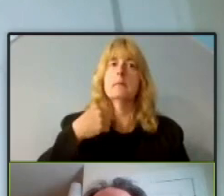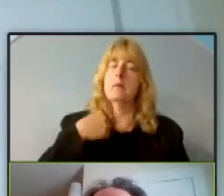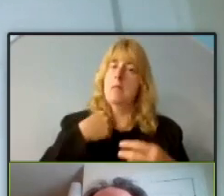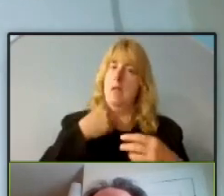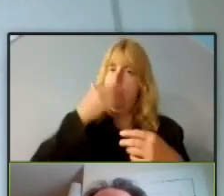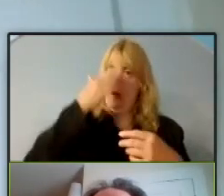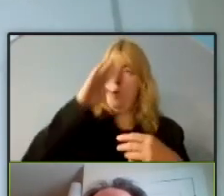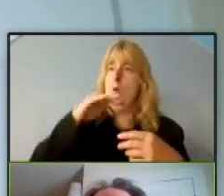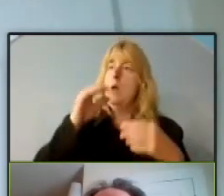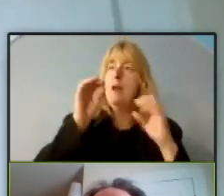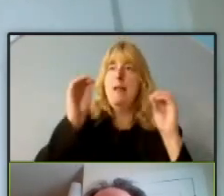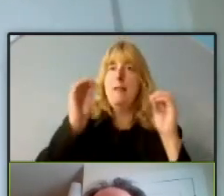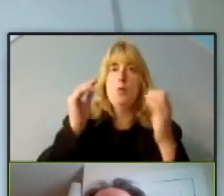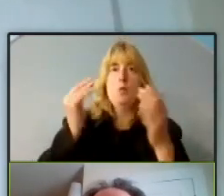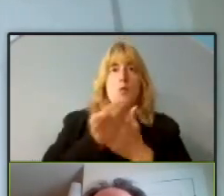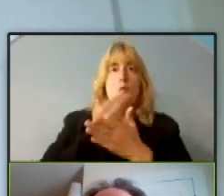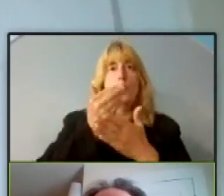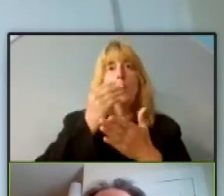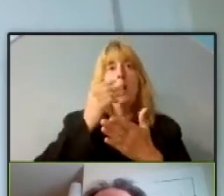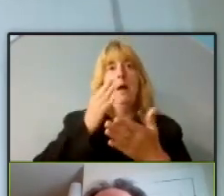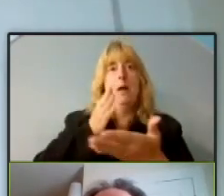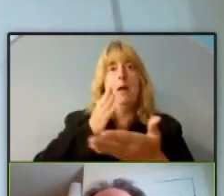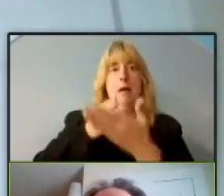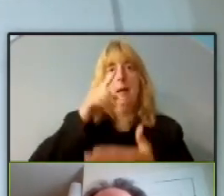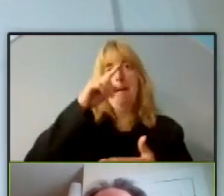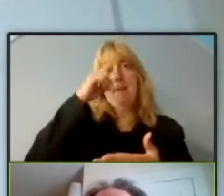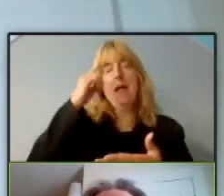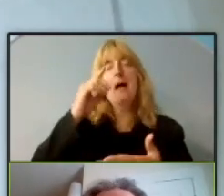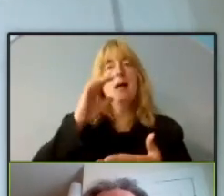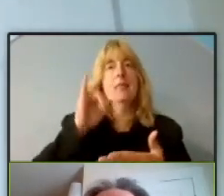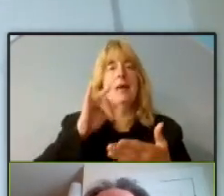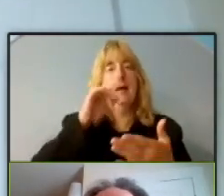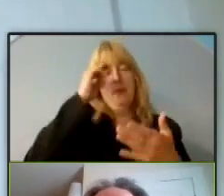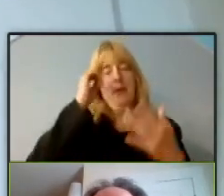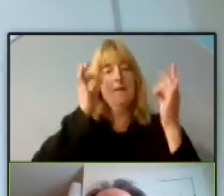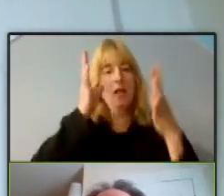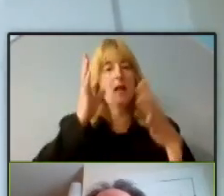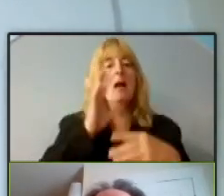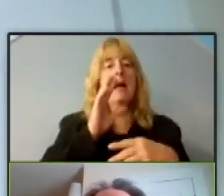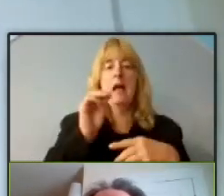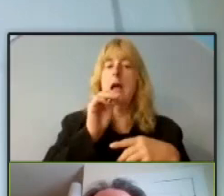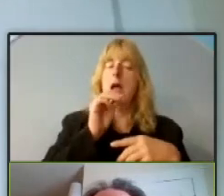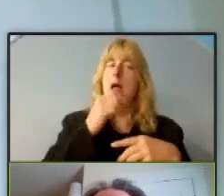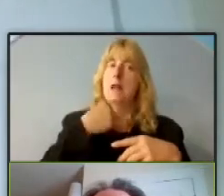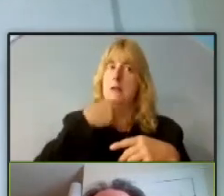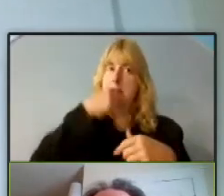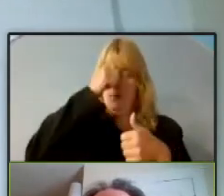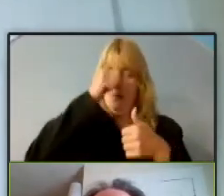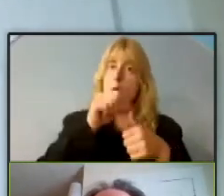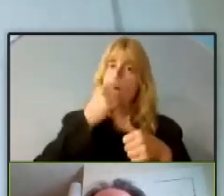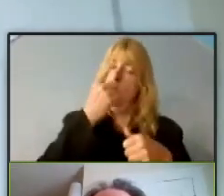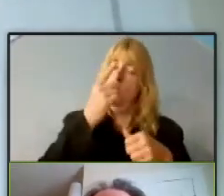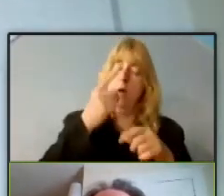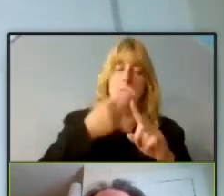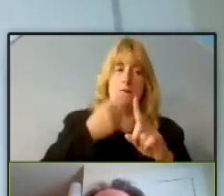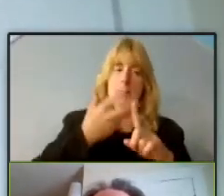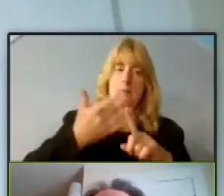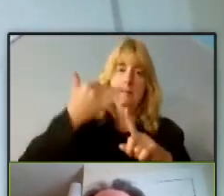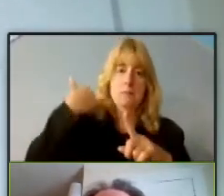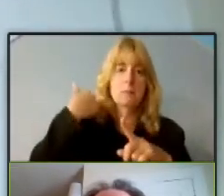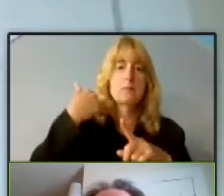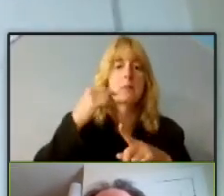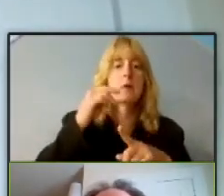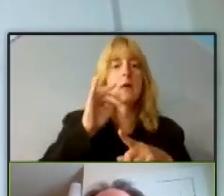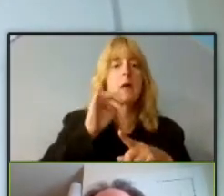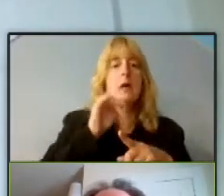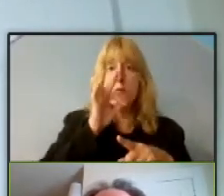country. It's got a 400-year history, and Ossian Sweet is one of the most tragic moments in Detroit's history. So if you don't know who that